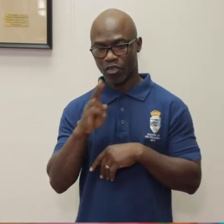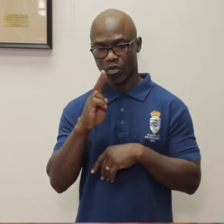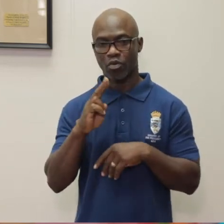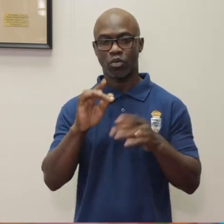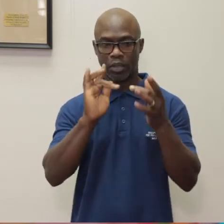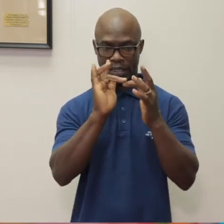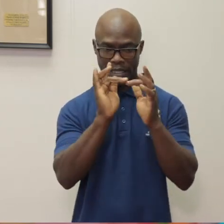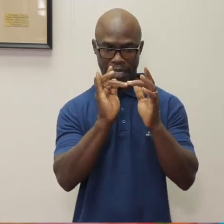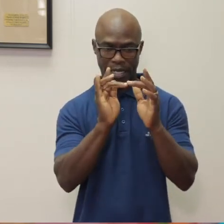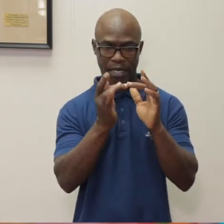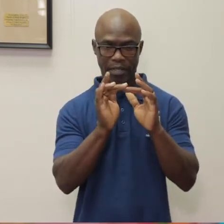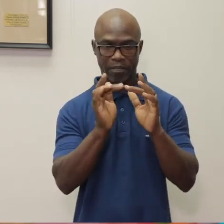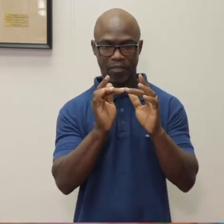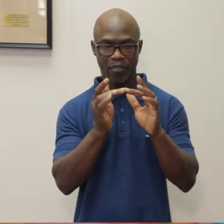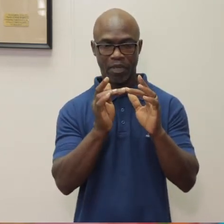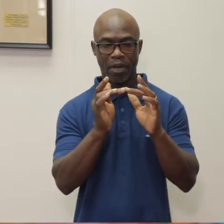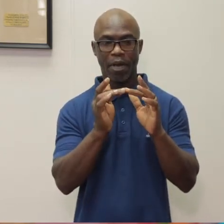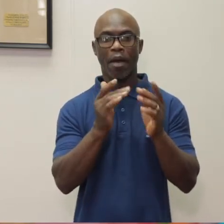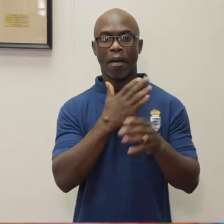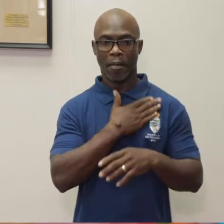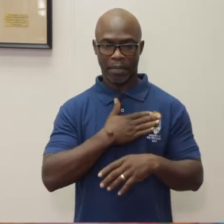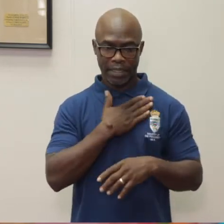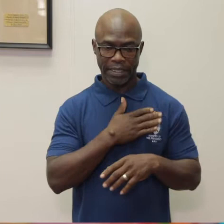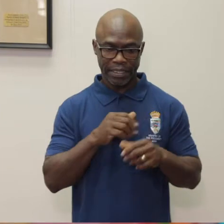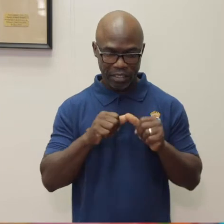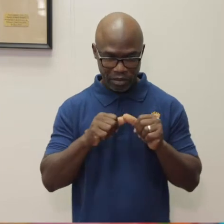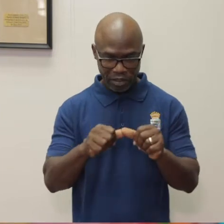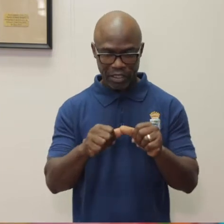app. Please continue to do so.